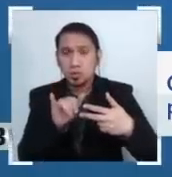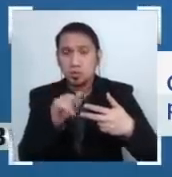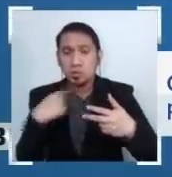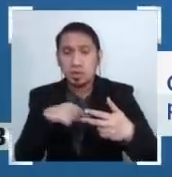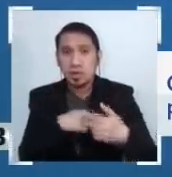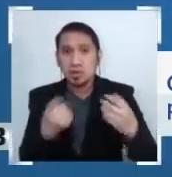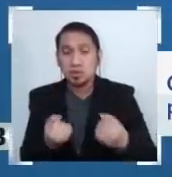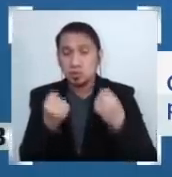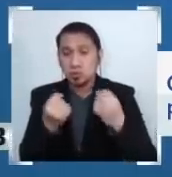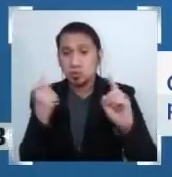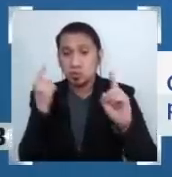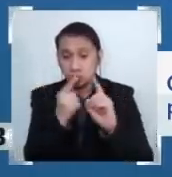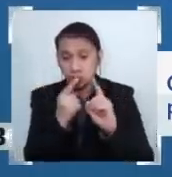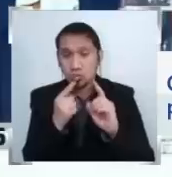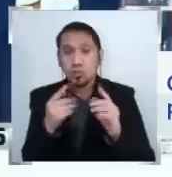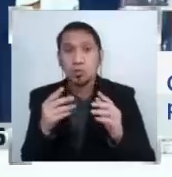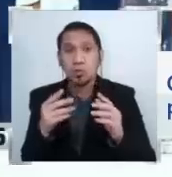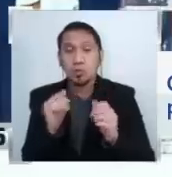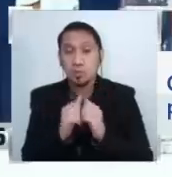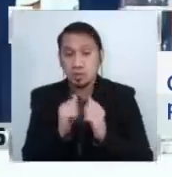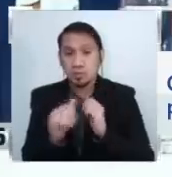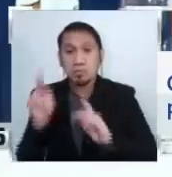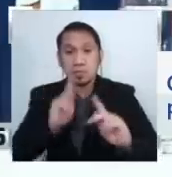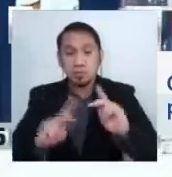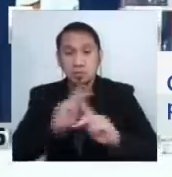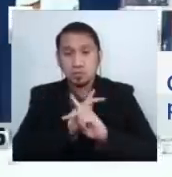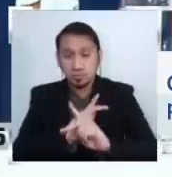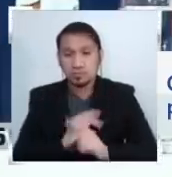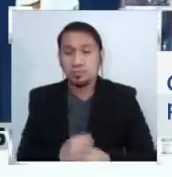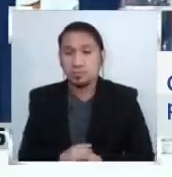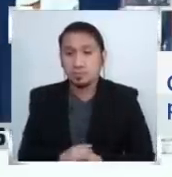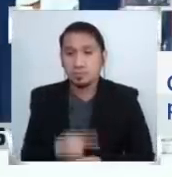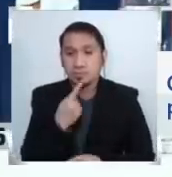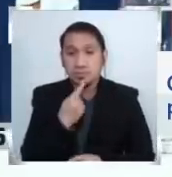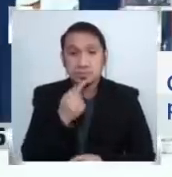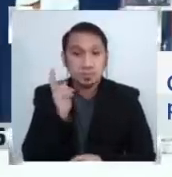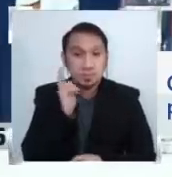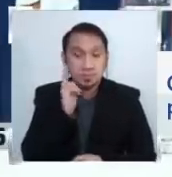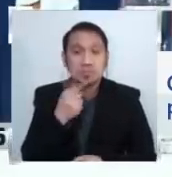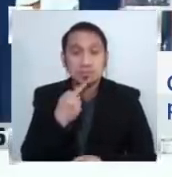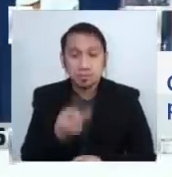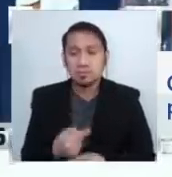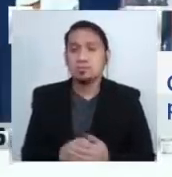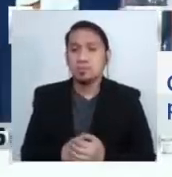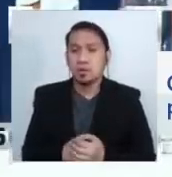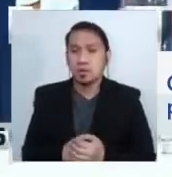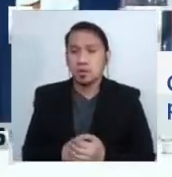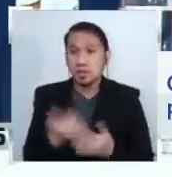attained substantial population immunity. Christmas na, I hope that everything will be